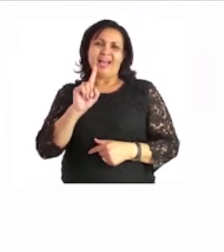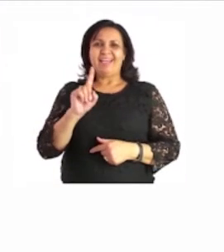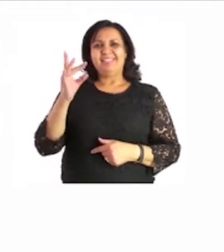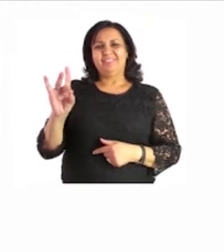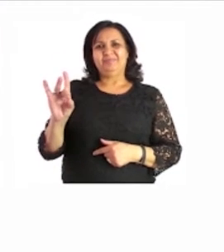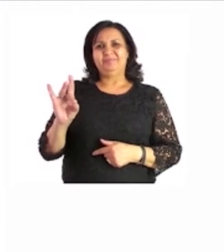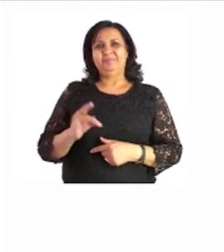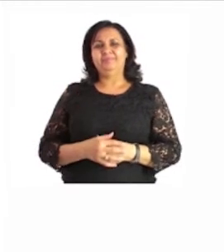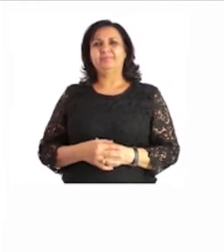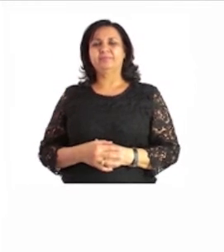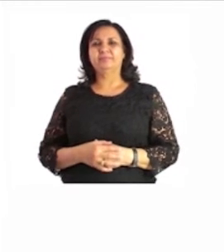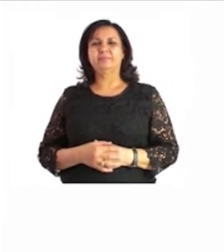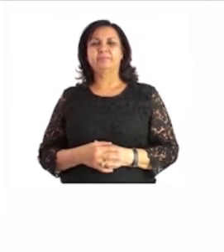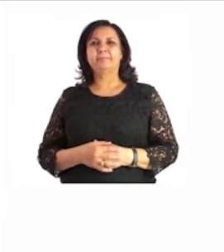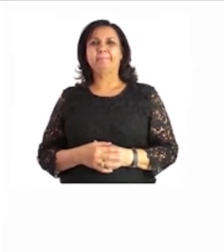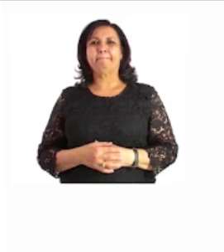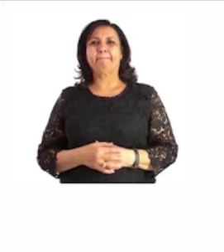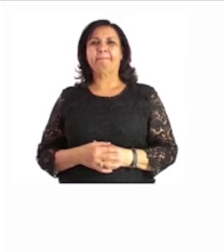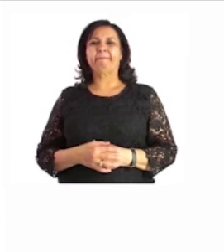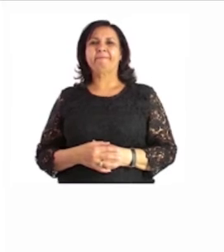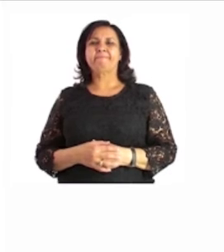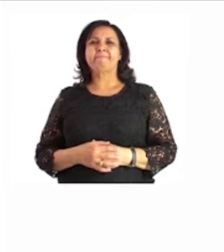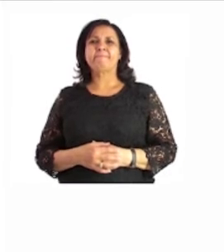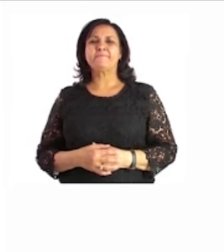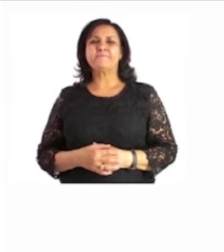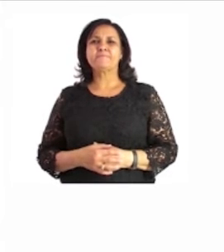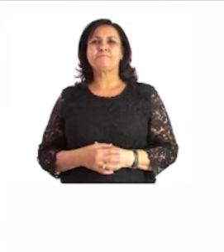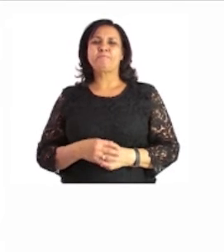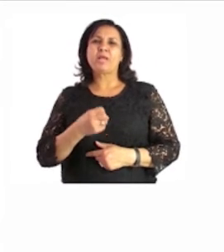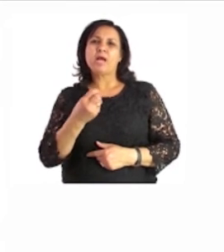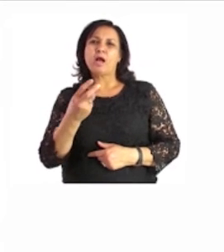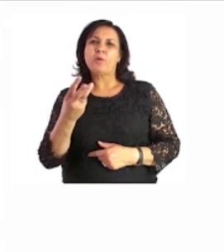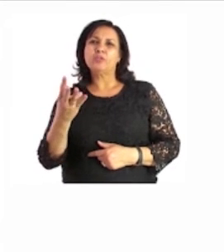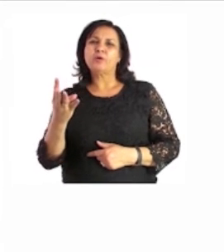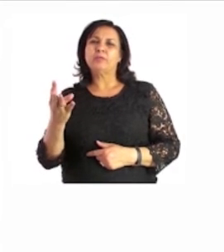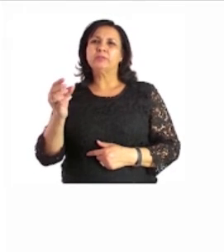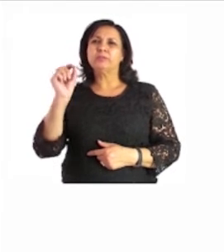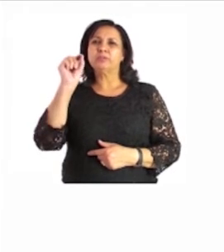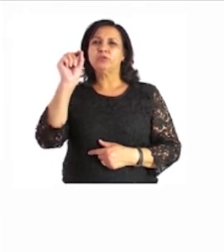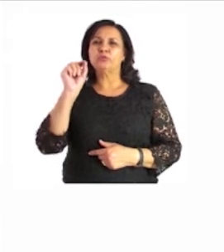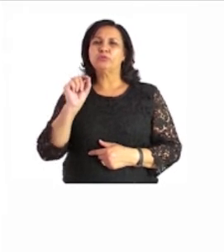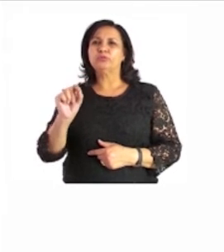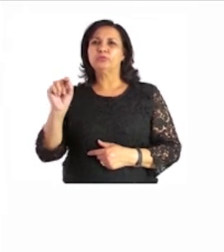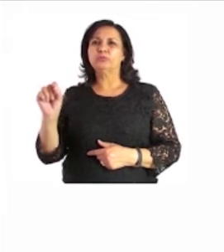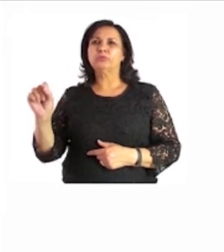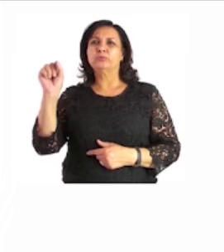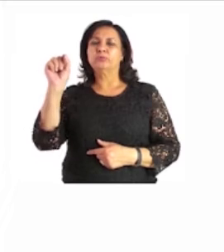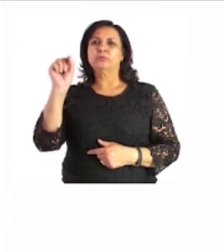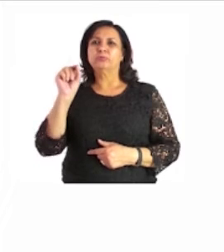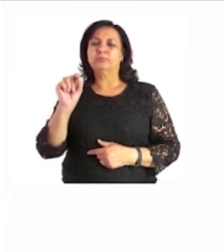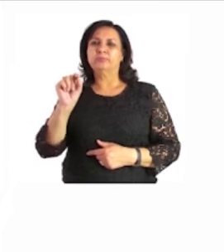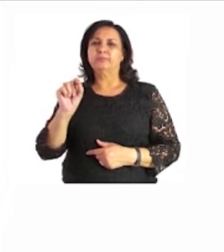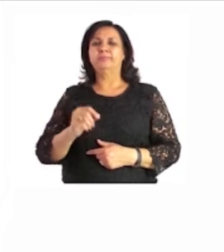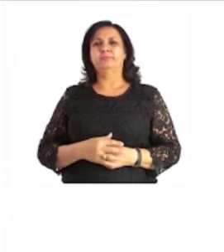18. Yes, there we're going to count the dots. Let's make sure and touch